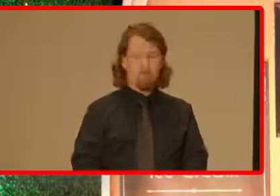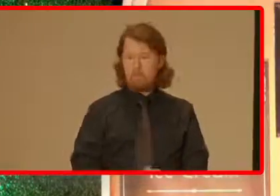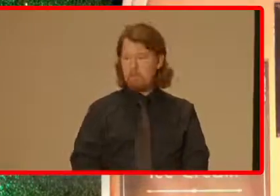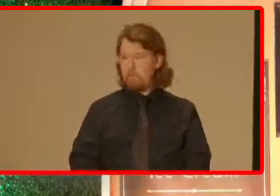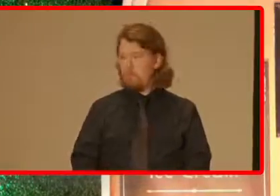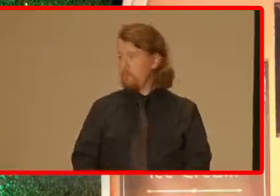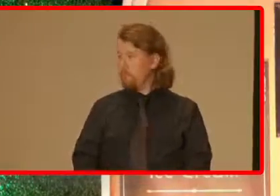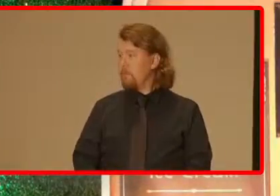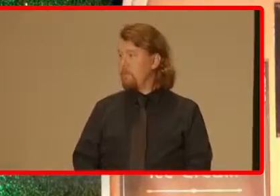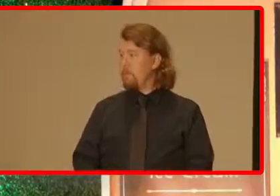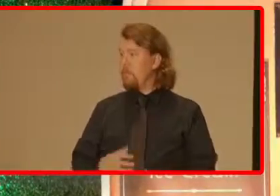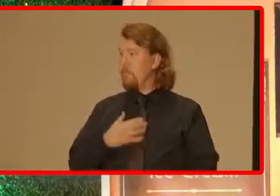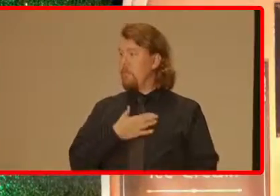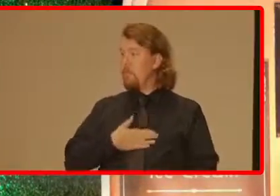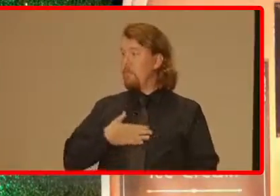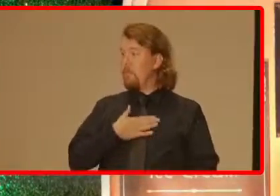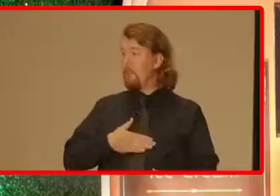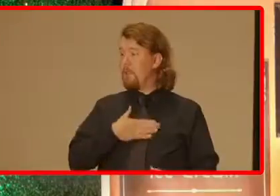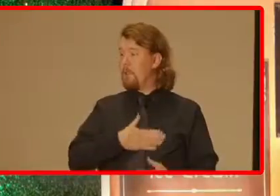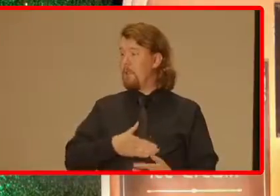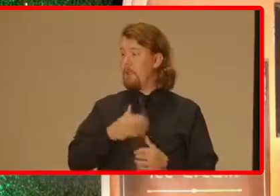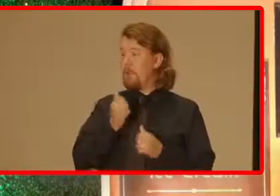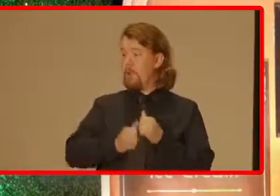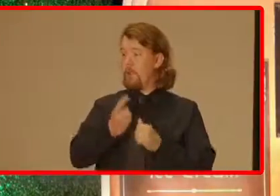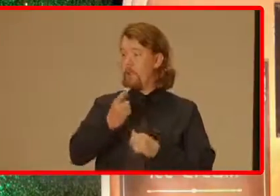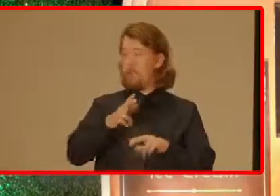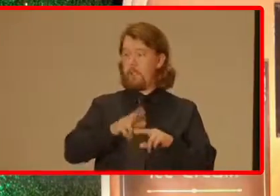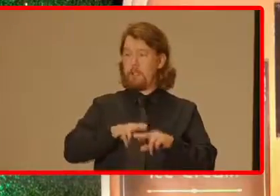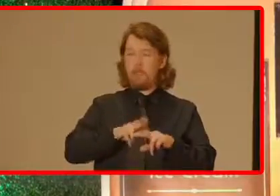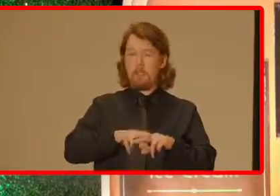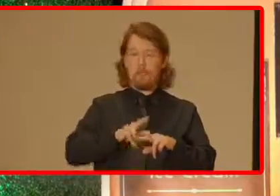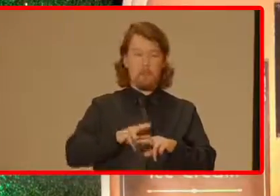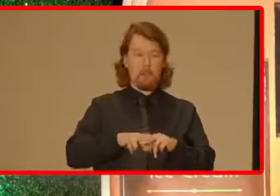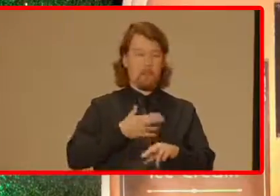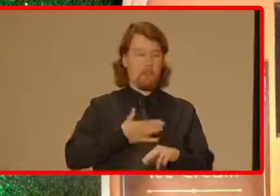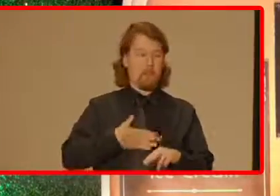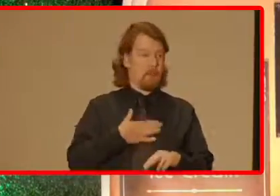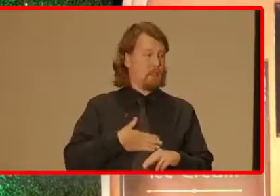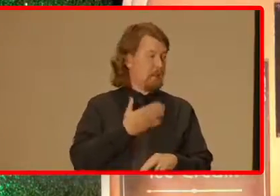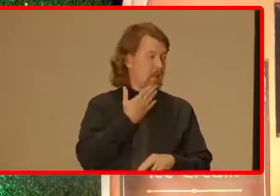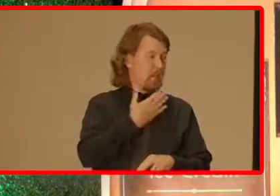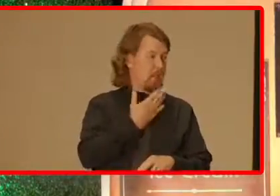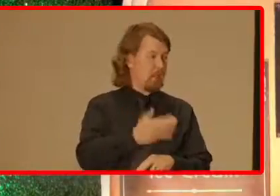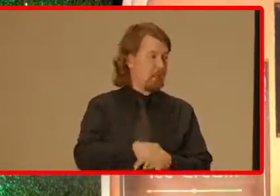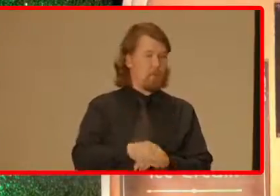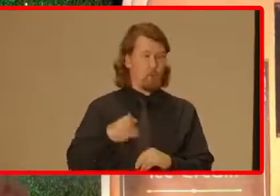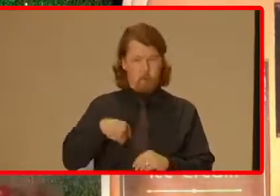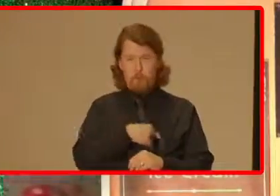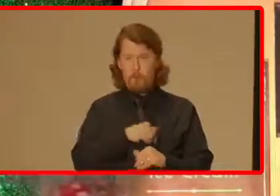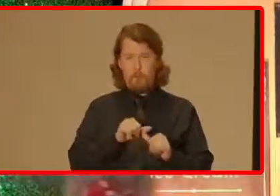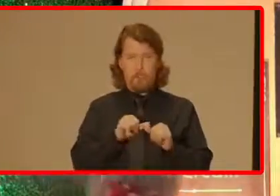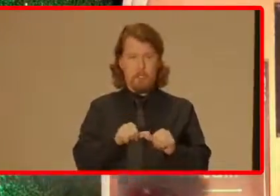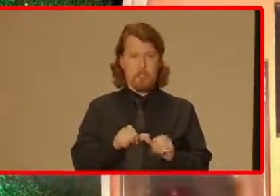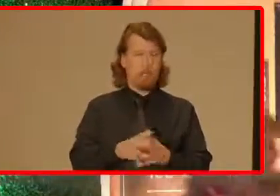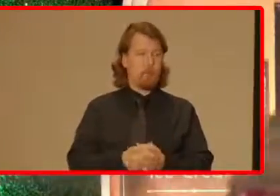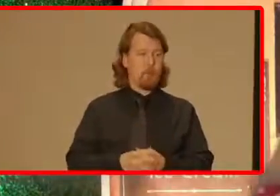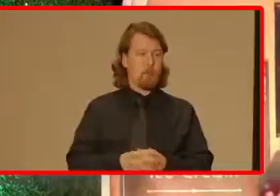If we all could please be seated. Thank you so much, and we'll continue our program.